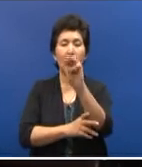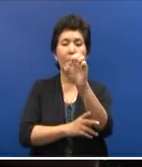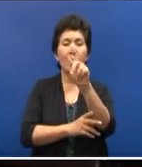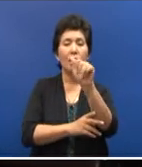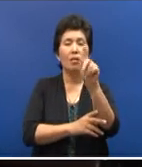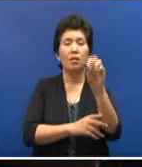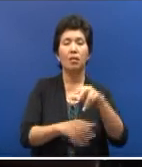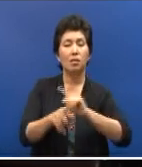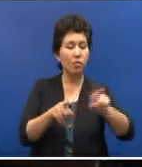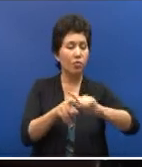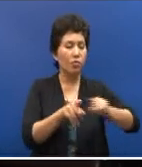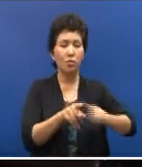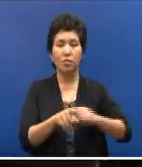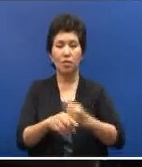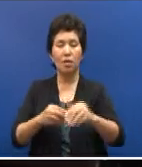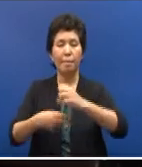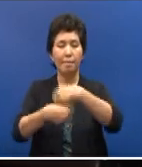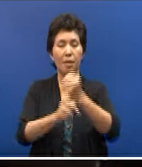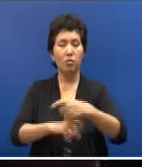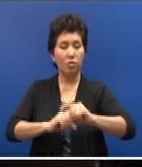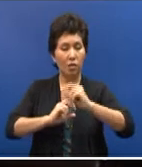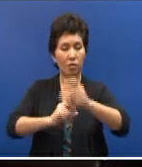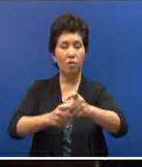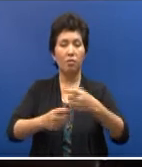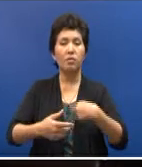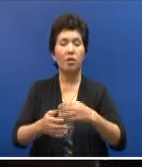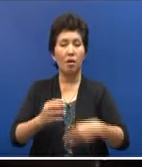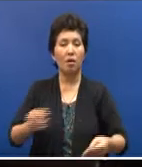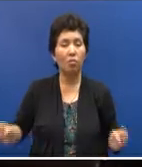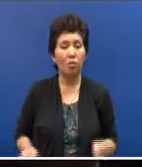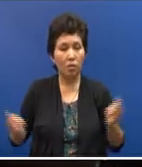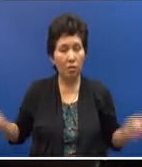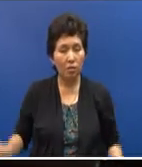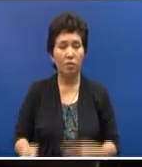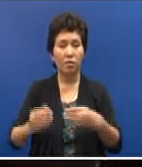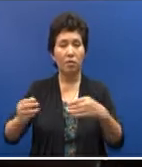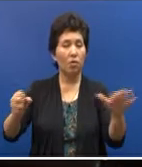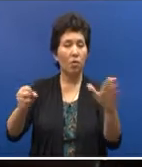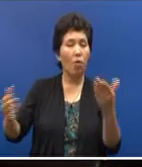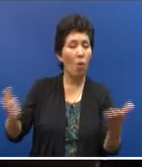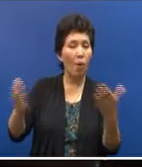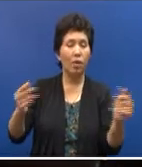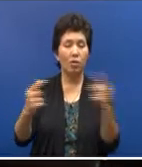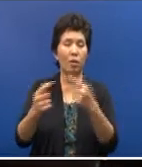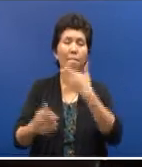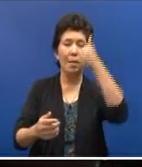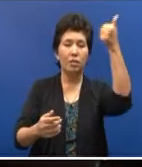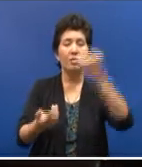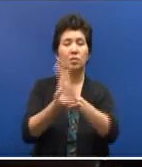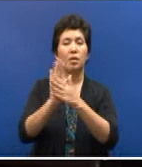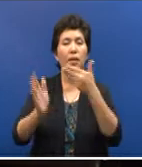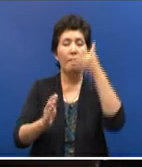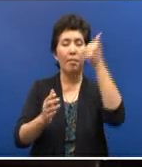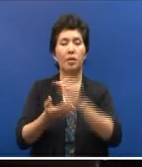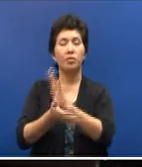that distributes rewards fairly and motivates works to compete with each other to be the best.